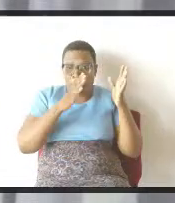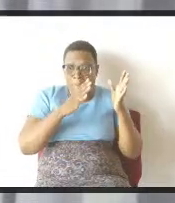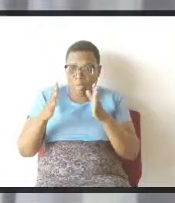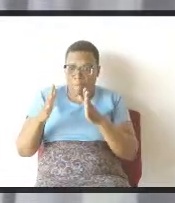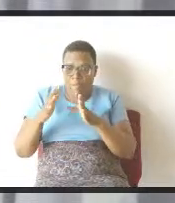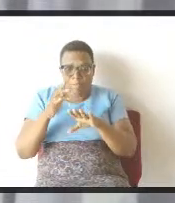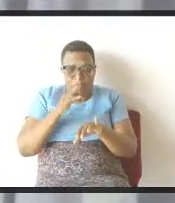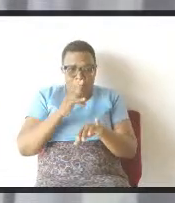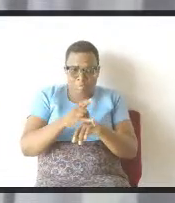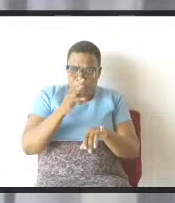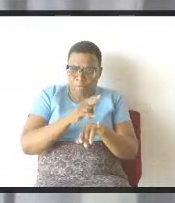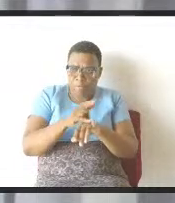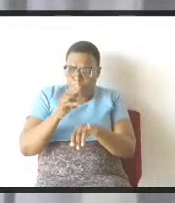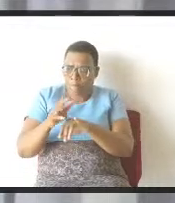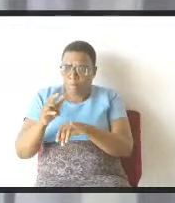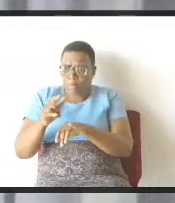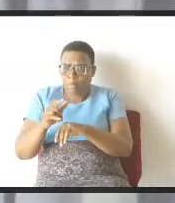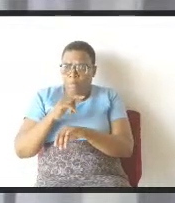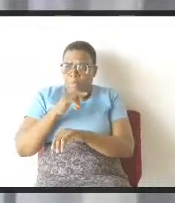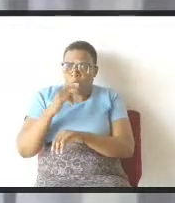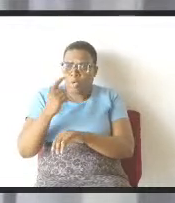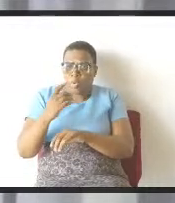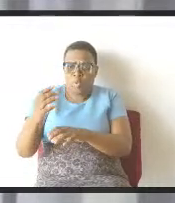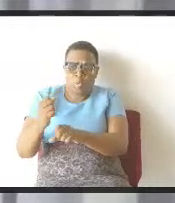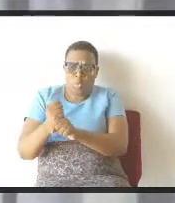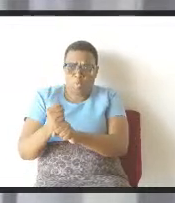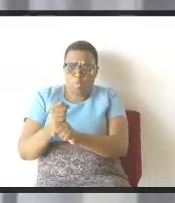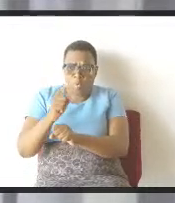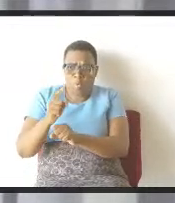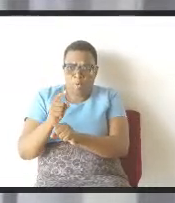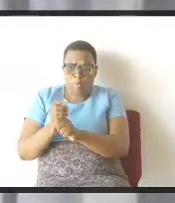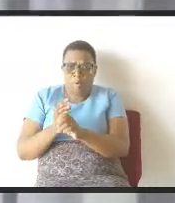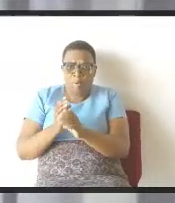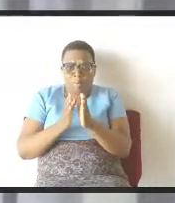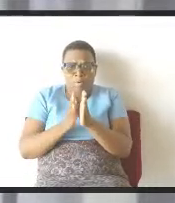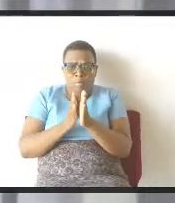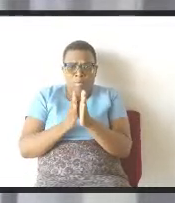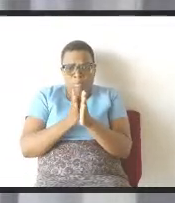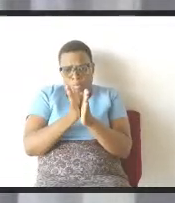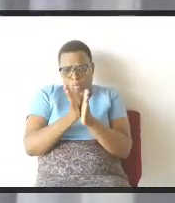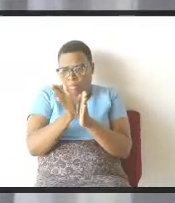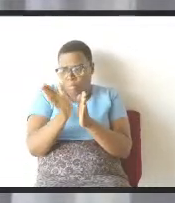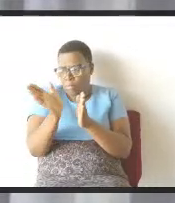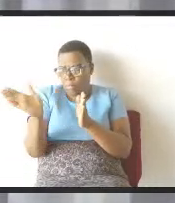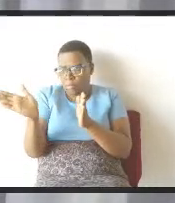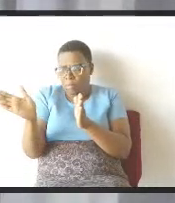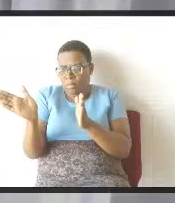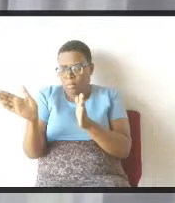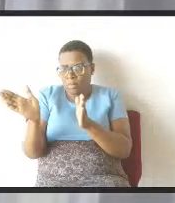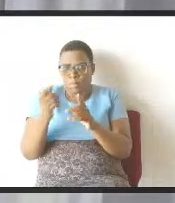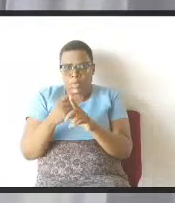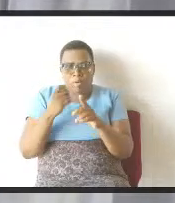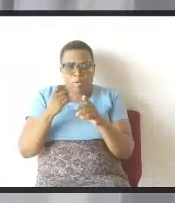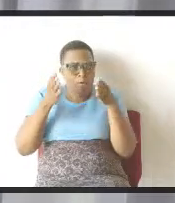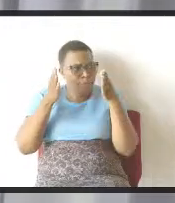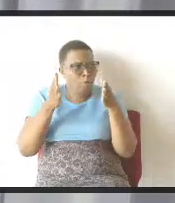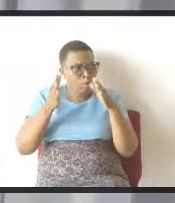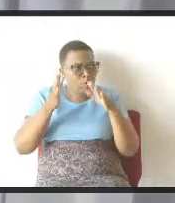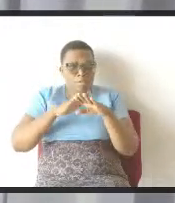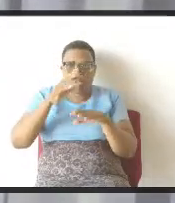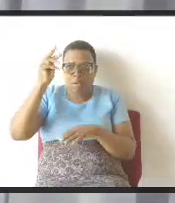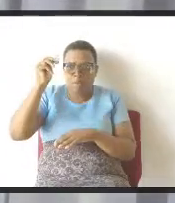not just to lay hold on you, but to wreck your soul. They are there. So to be